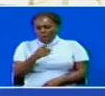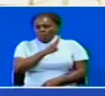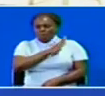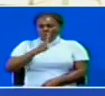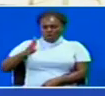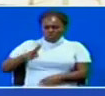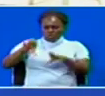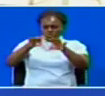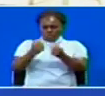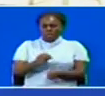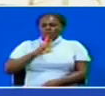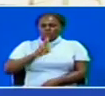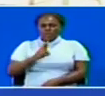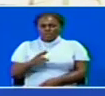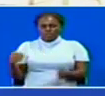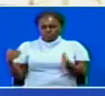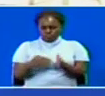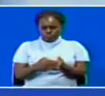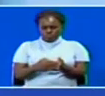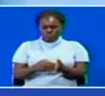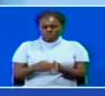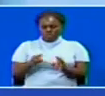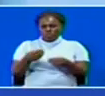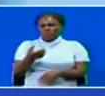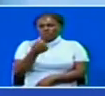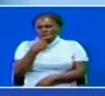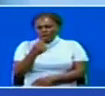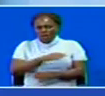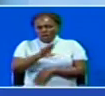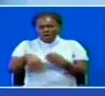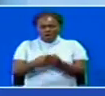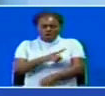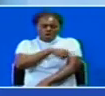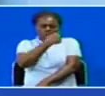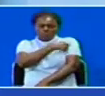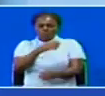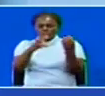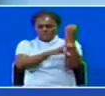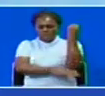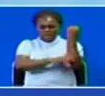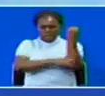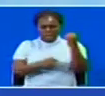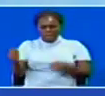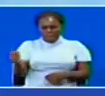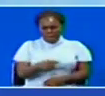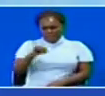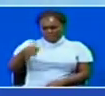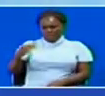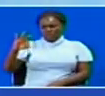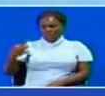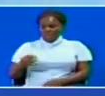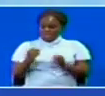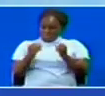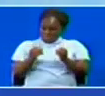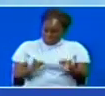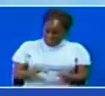Kenya, who have threatened to stop the distribution of medicine to all hospitals in the country from January the 3rd, should the